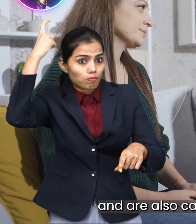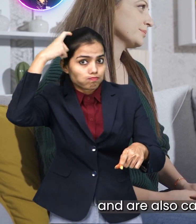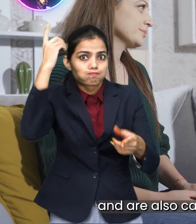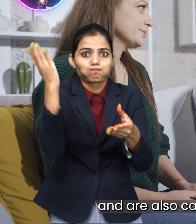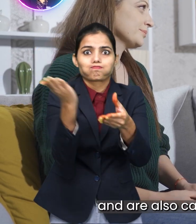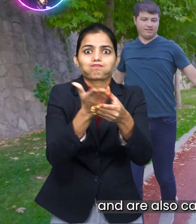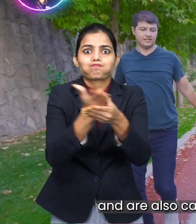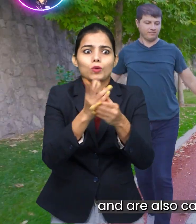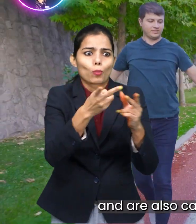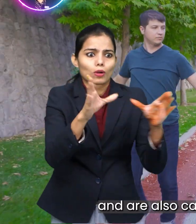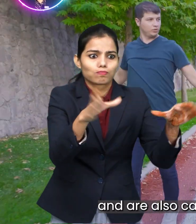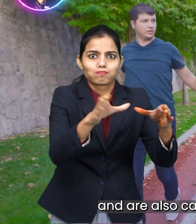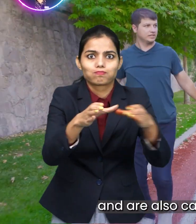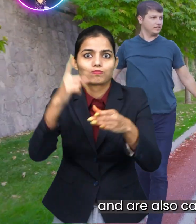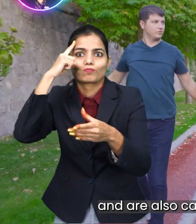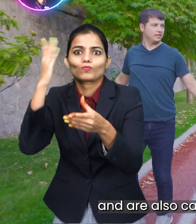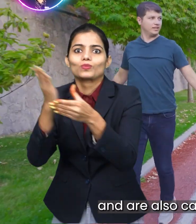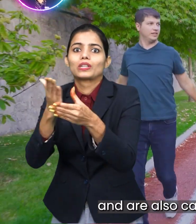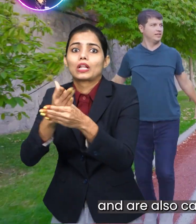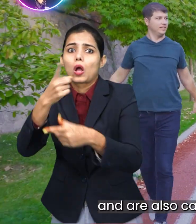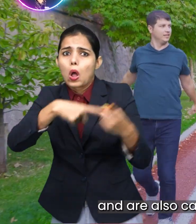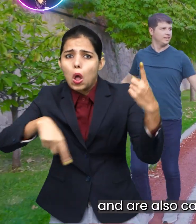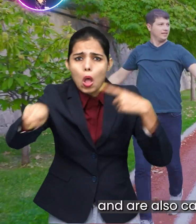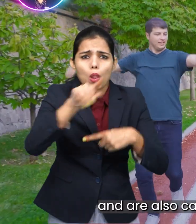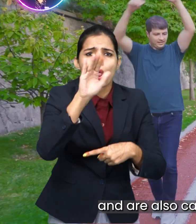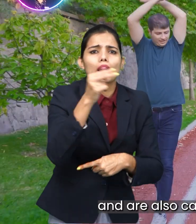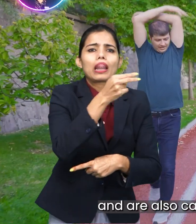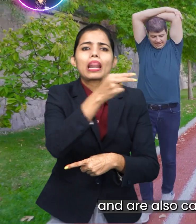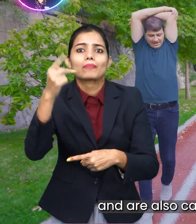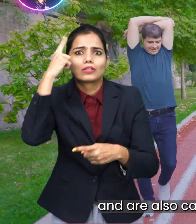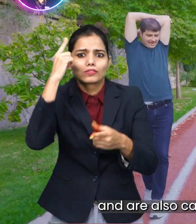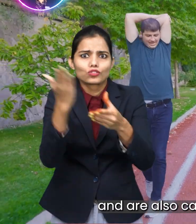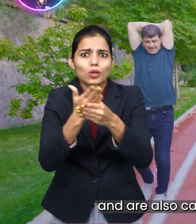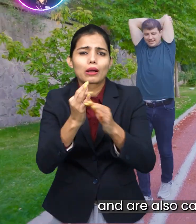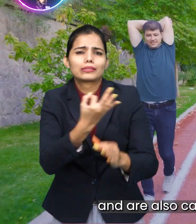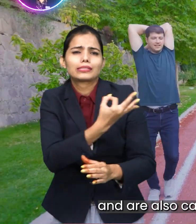are also called challenged or special people.